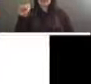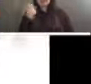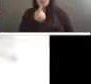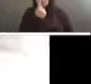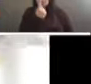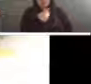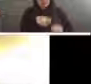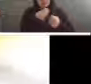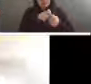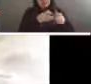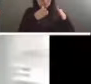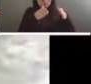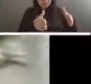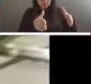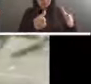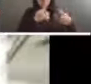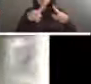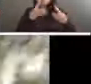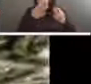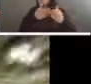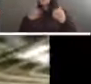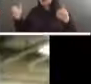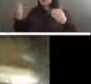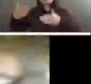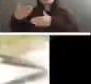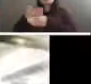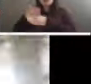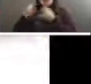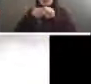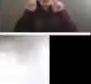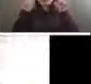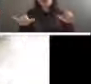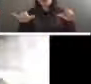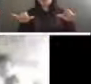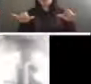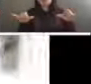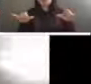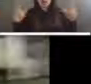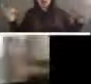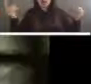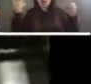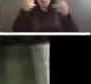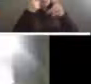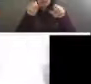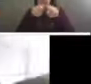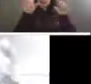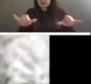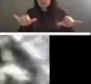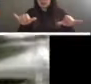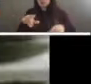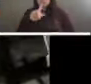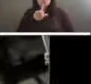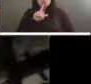but all the rest of them are shared systems. The complexity of the systems has really